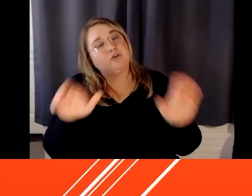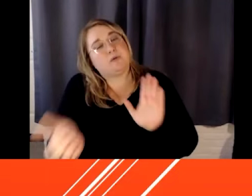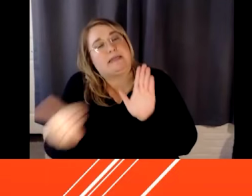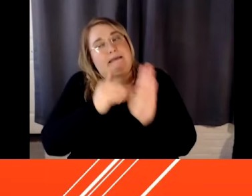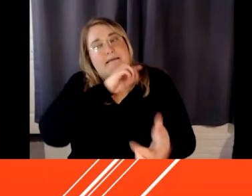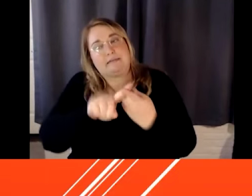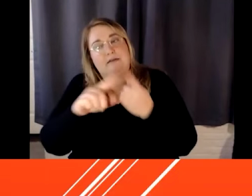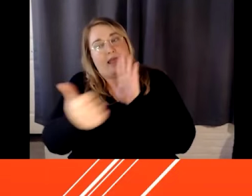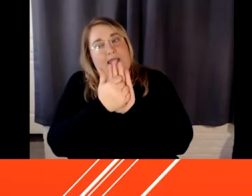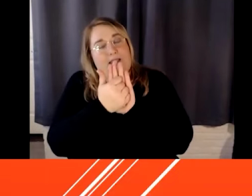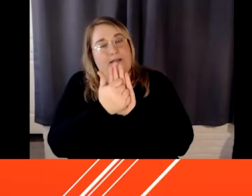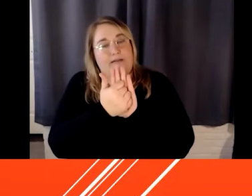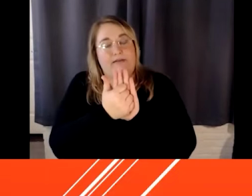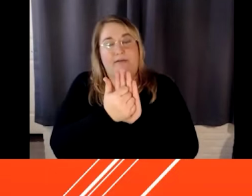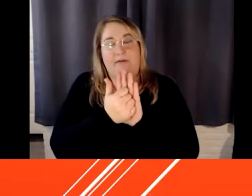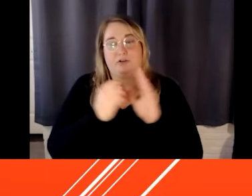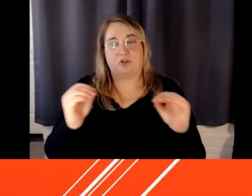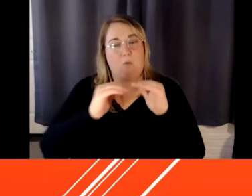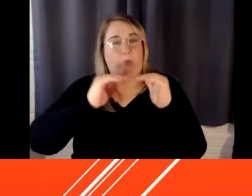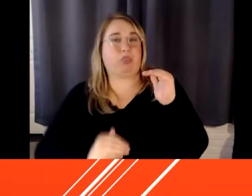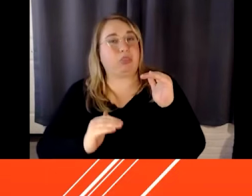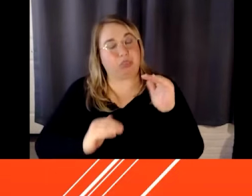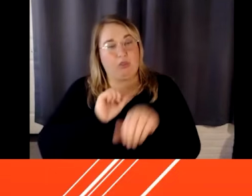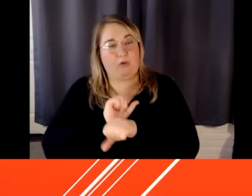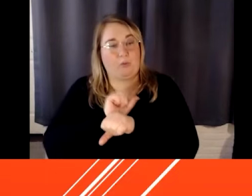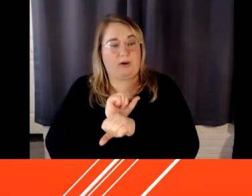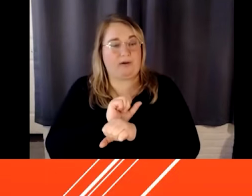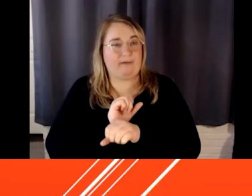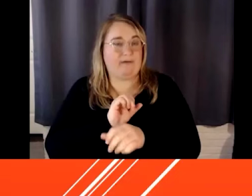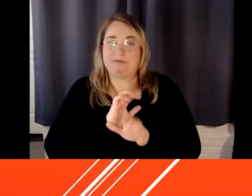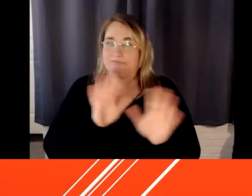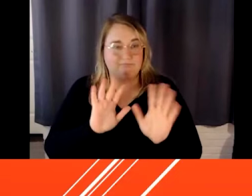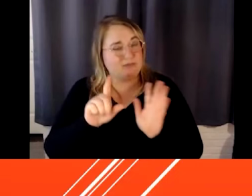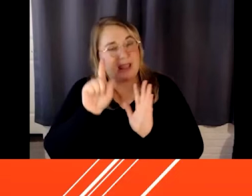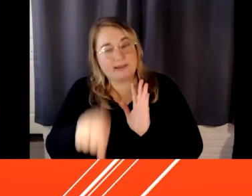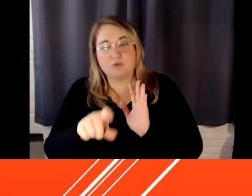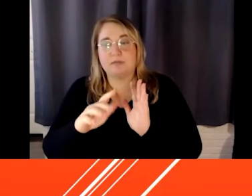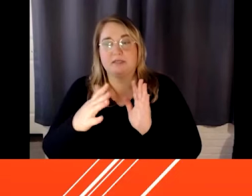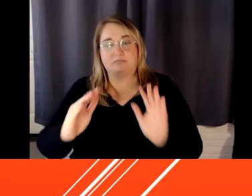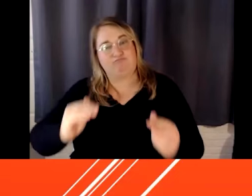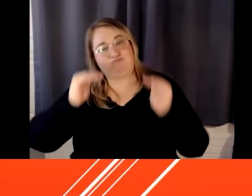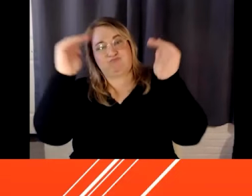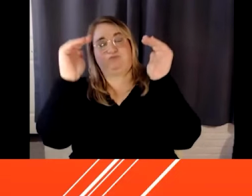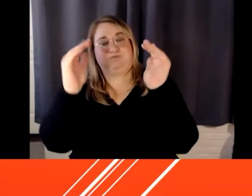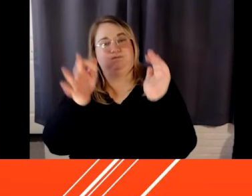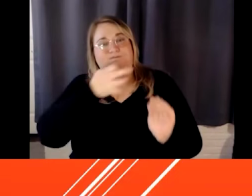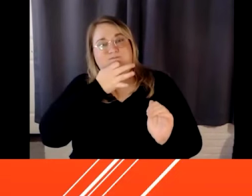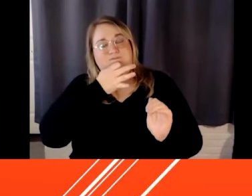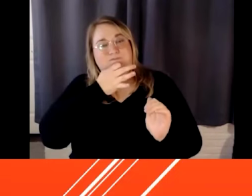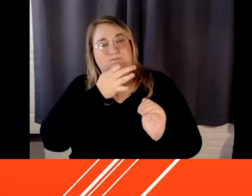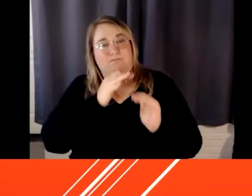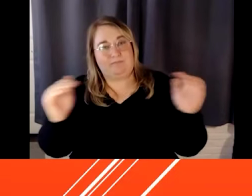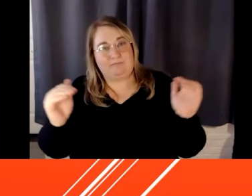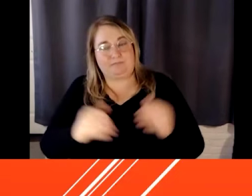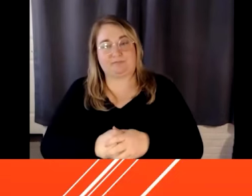go. no substandard work being turned or being accepted. It has to be at a mastery level. And I've been doing this